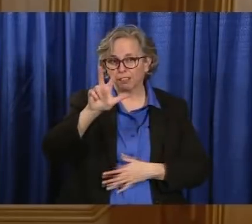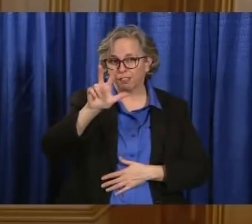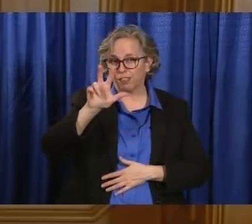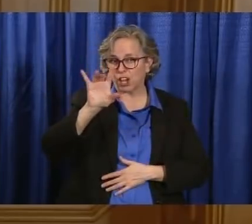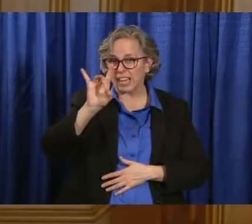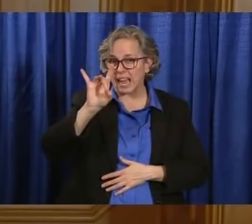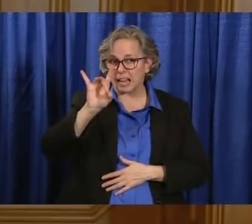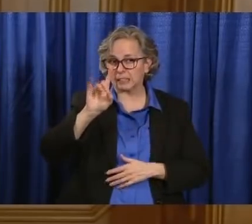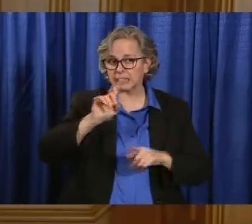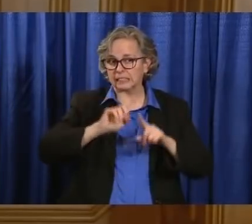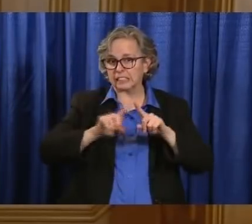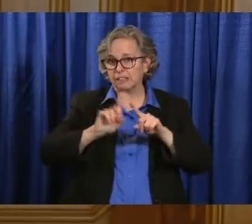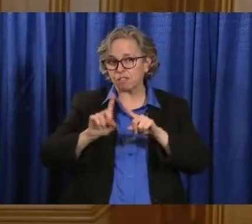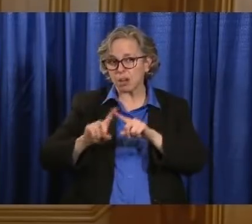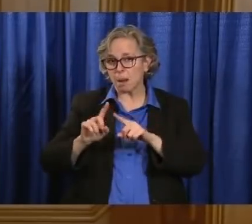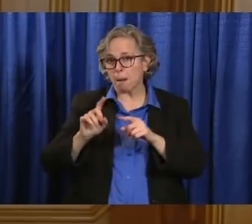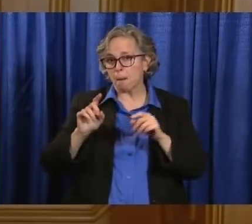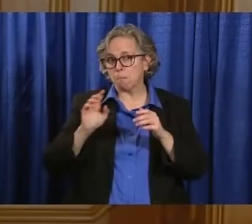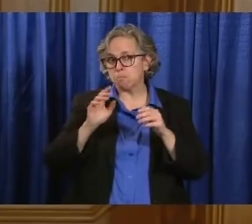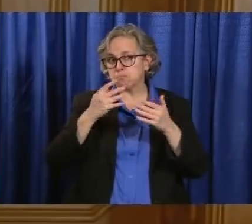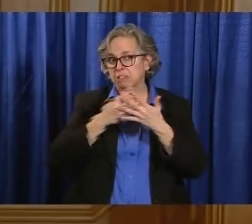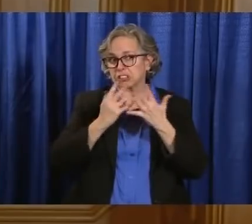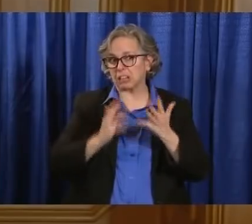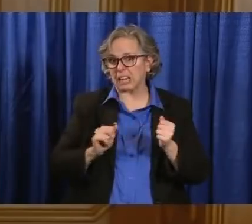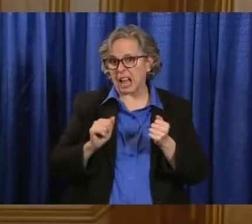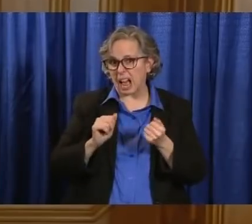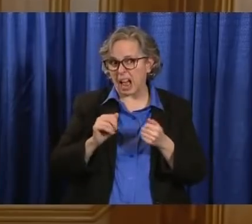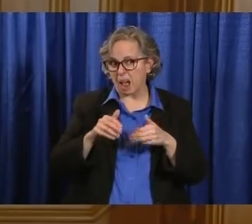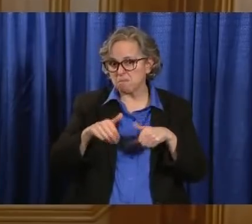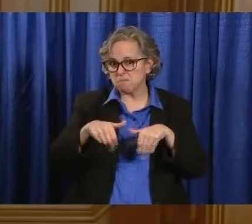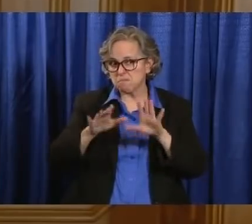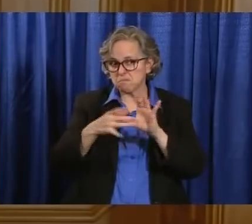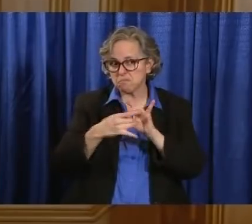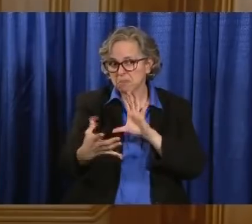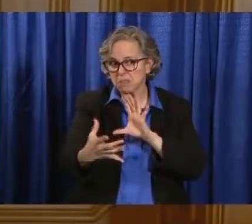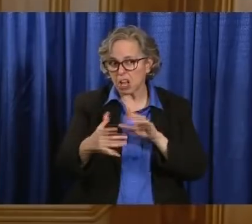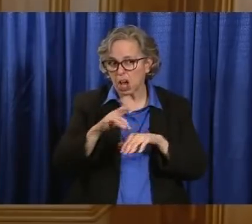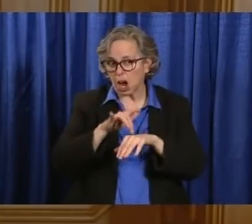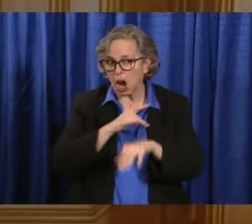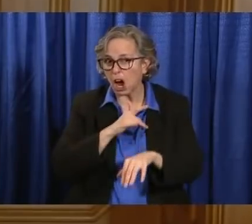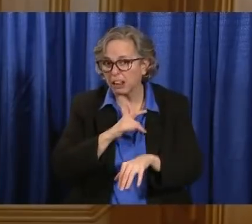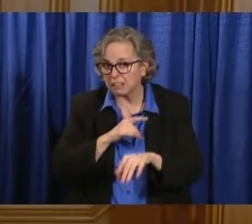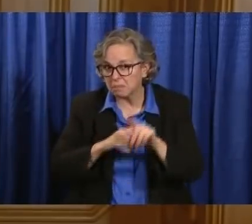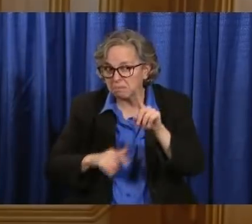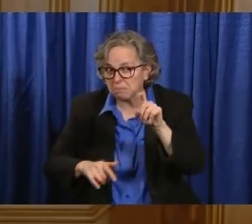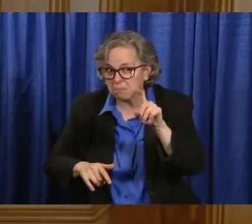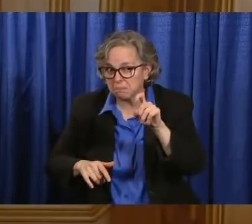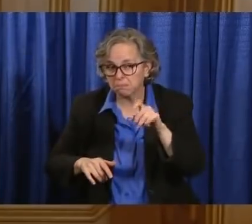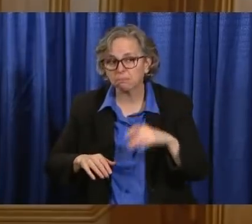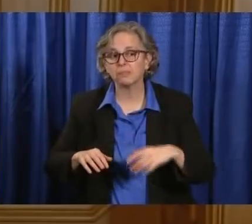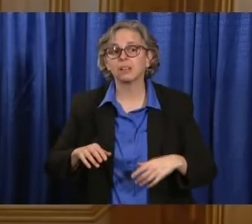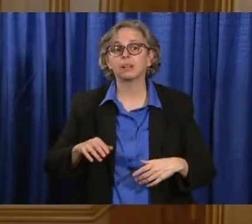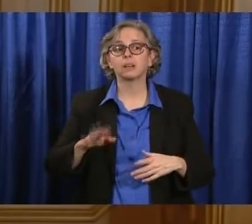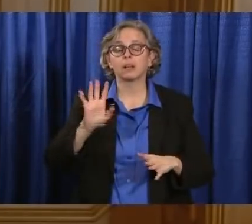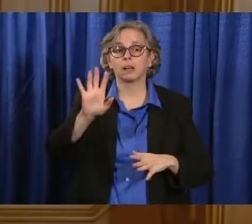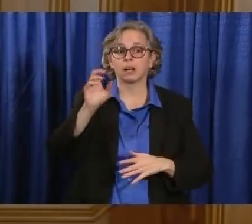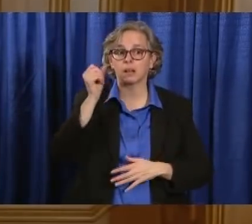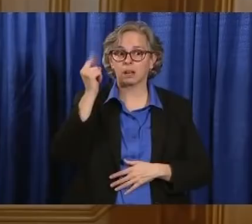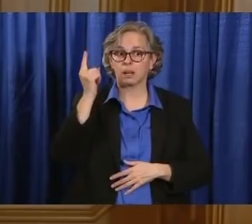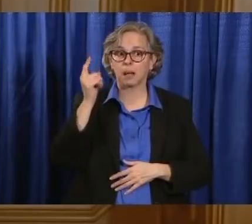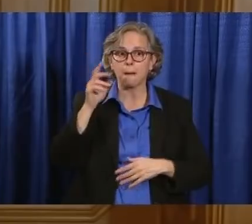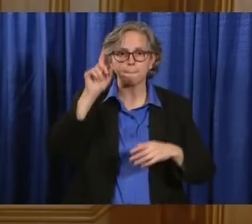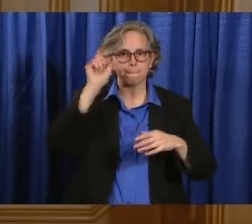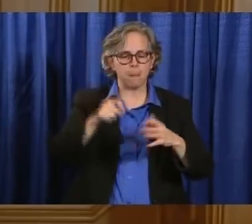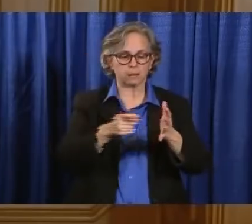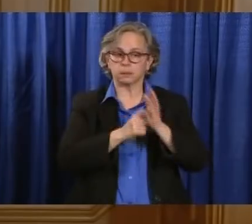be released early. And let me break these down for all of you. First of all, these are not violent offenders.